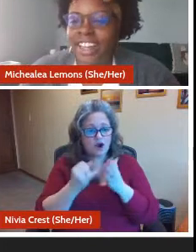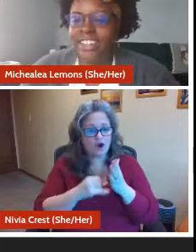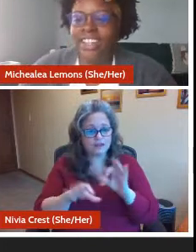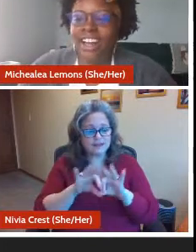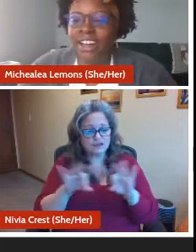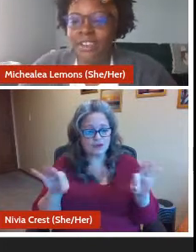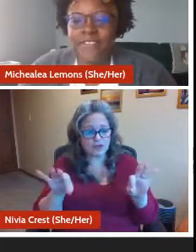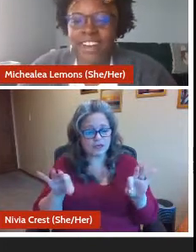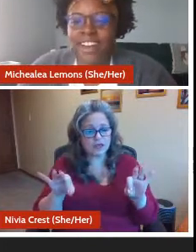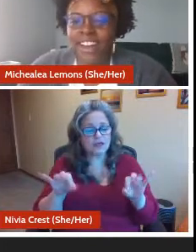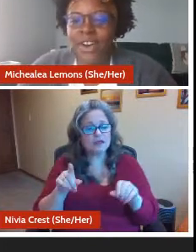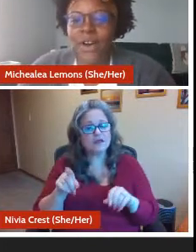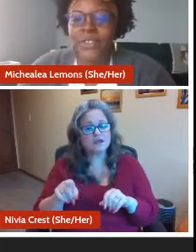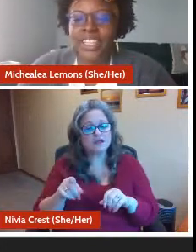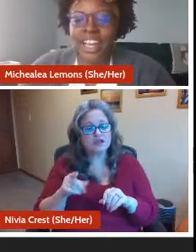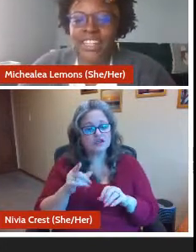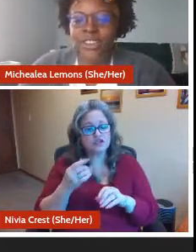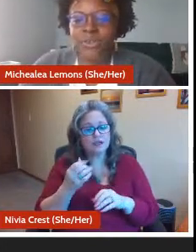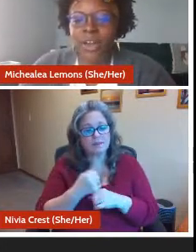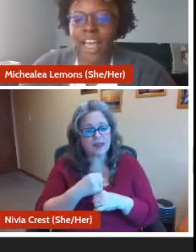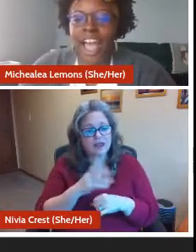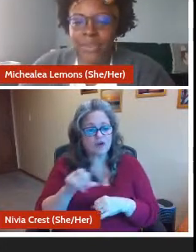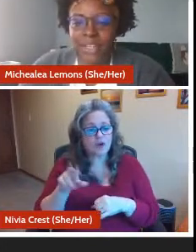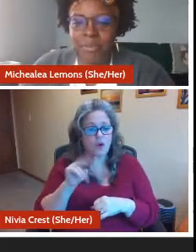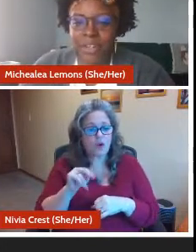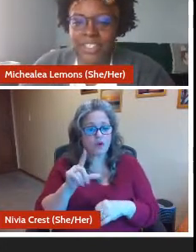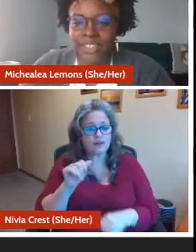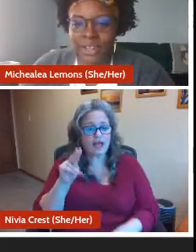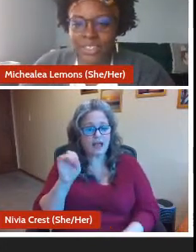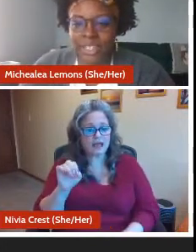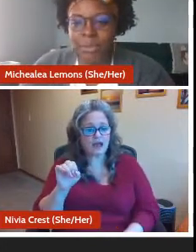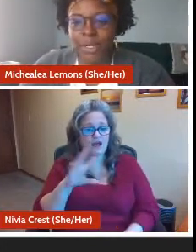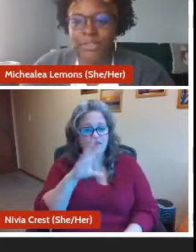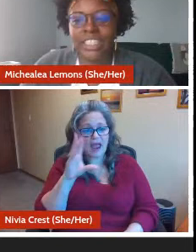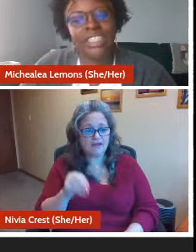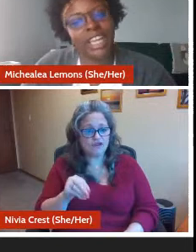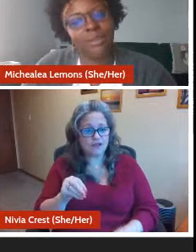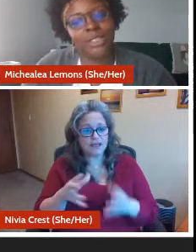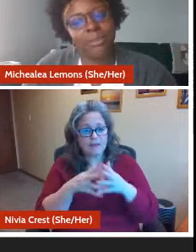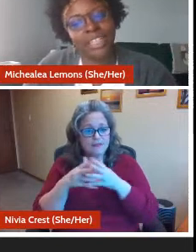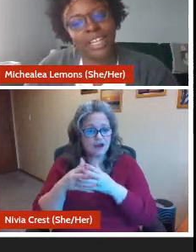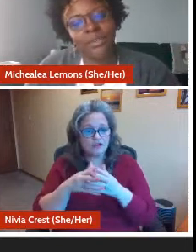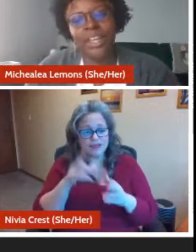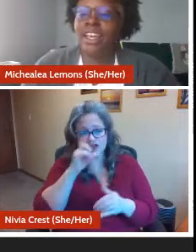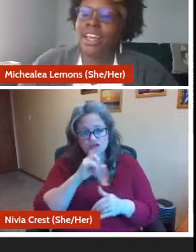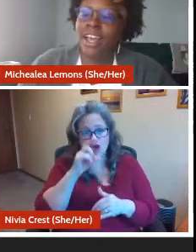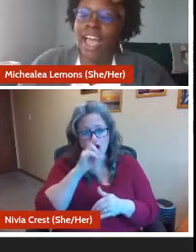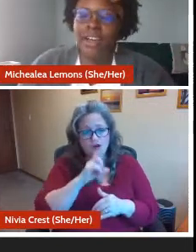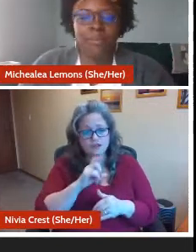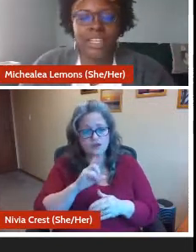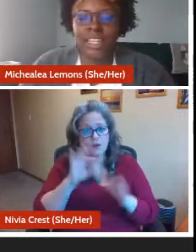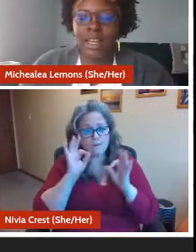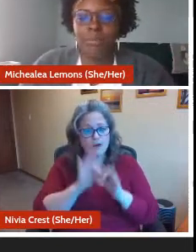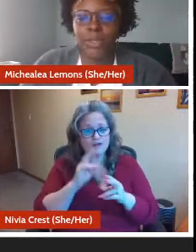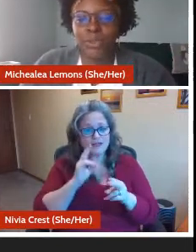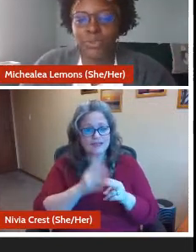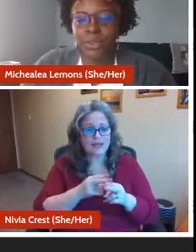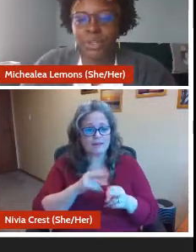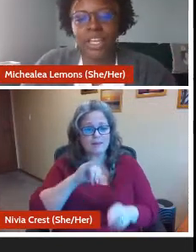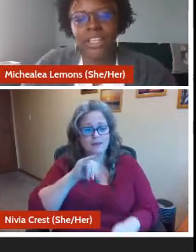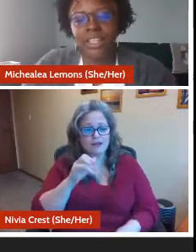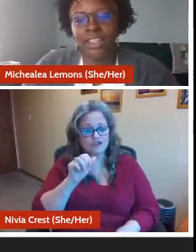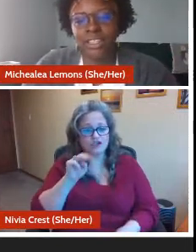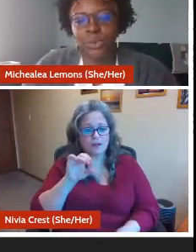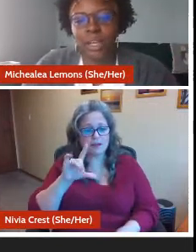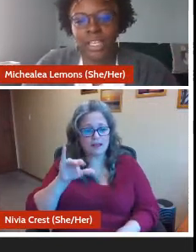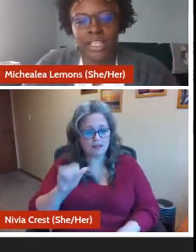created her own line of African-American dolls that are perfectly named Jamila, meaning